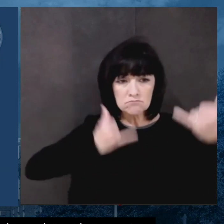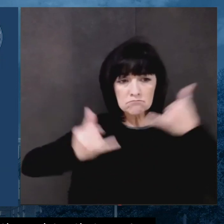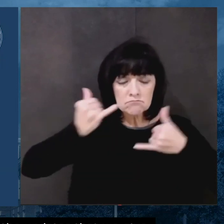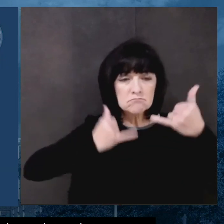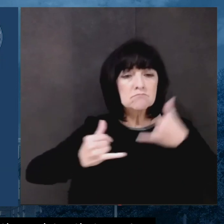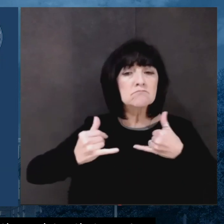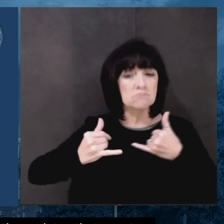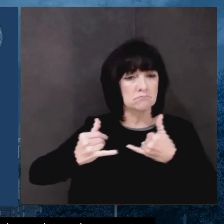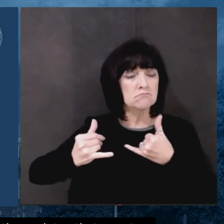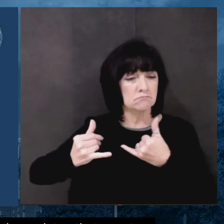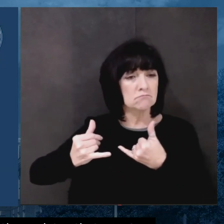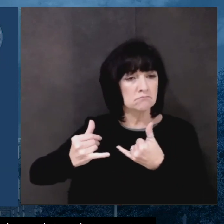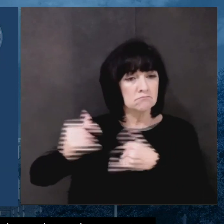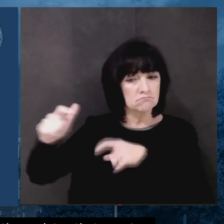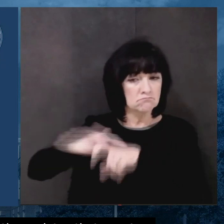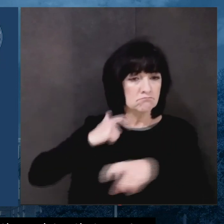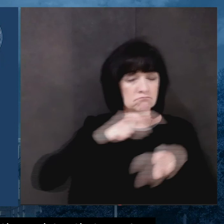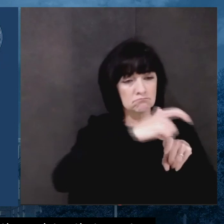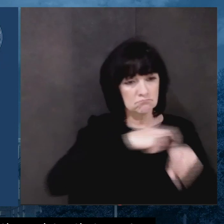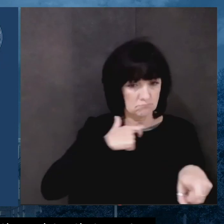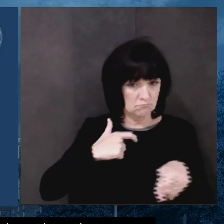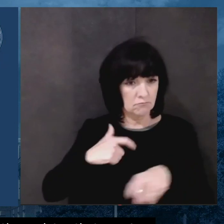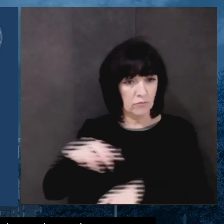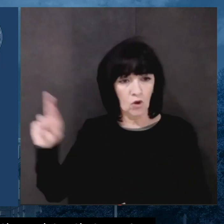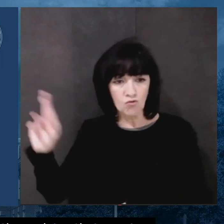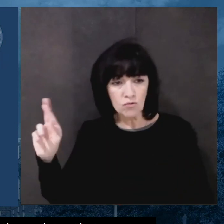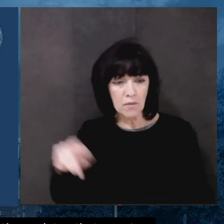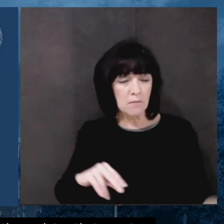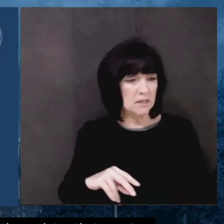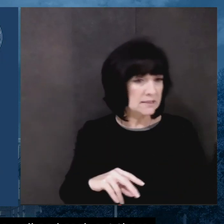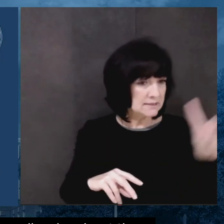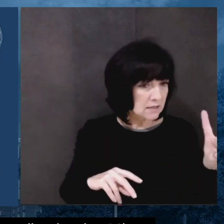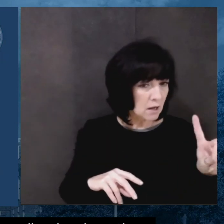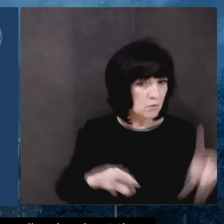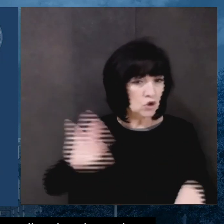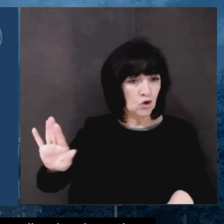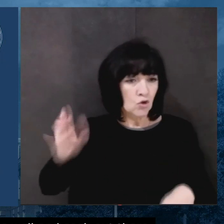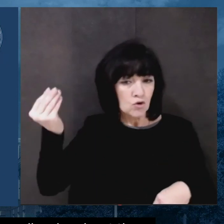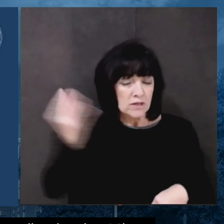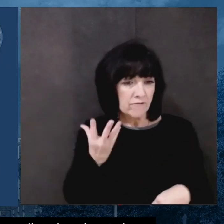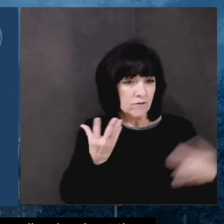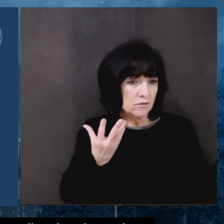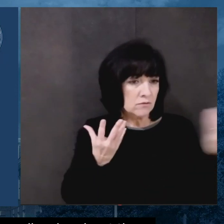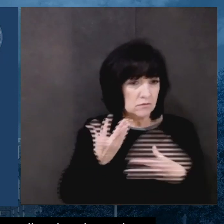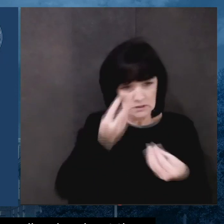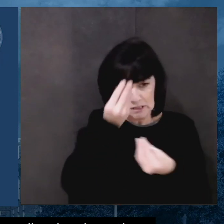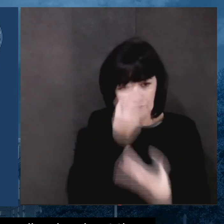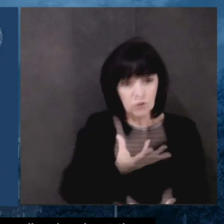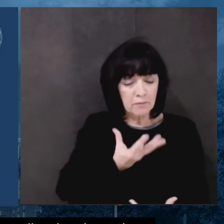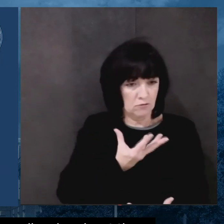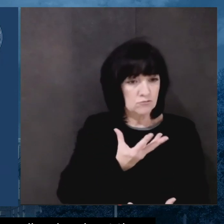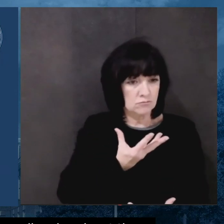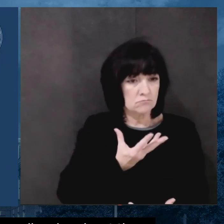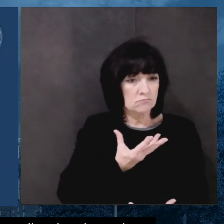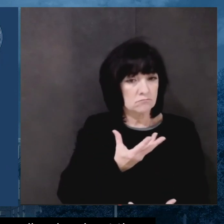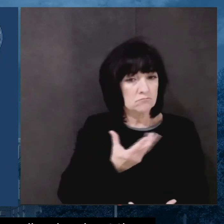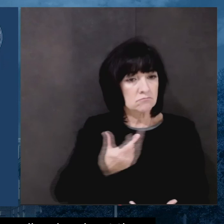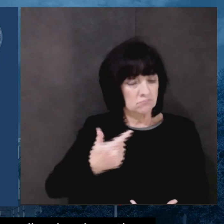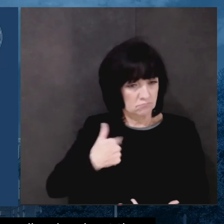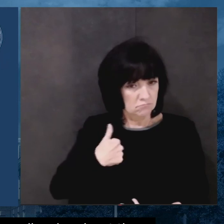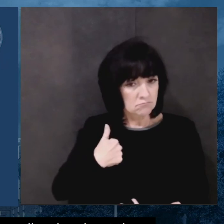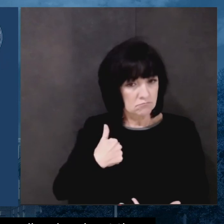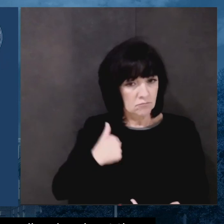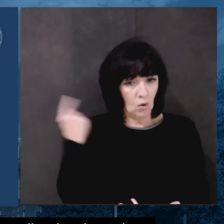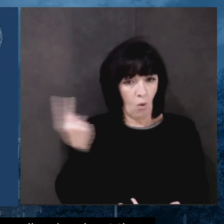out their advice and guidance, and at least allow them to let them know what's about to